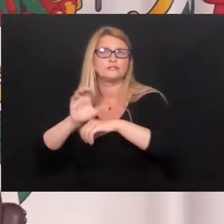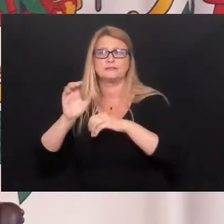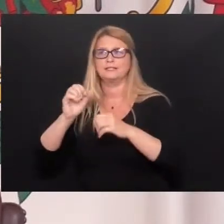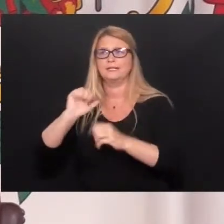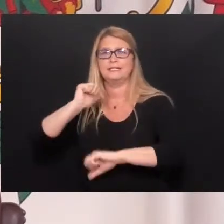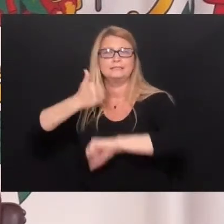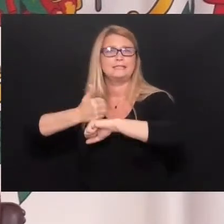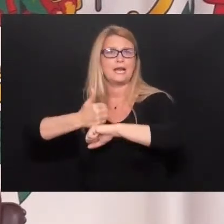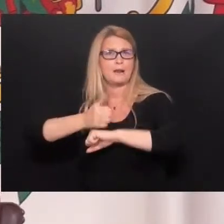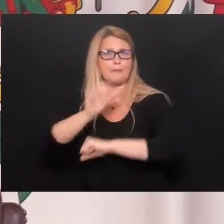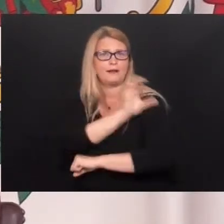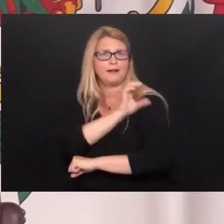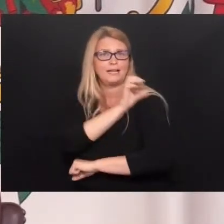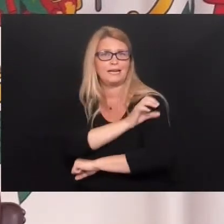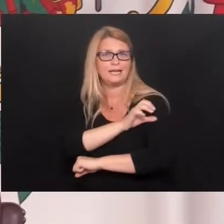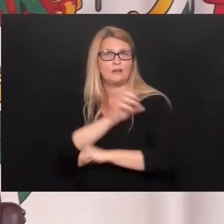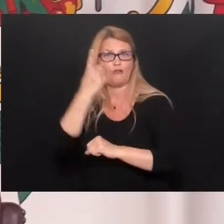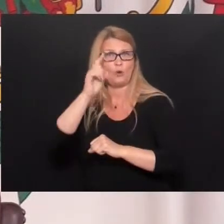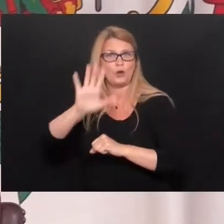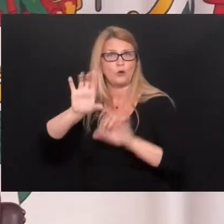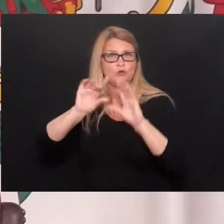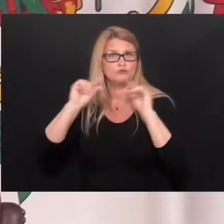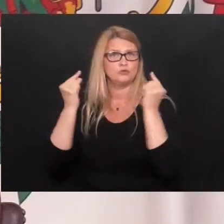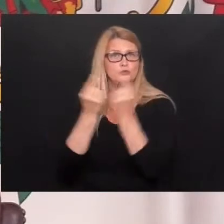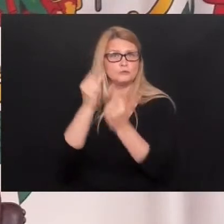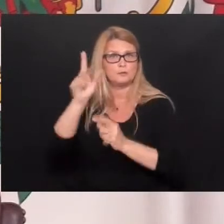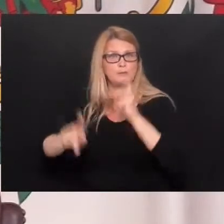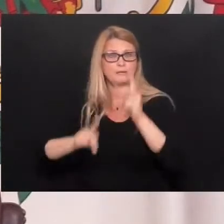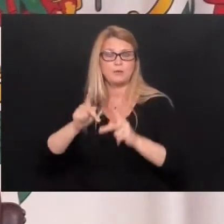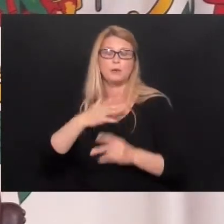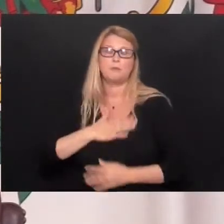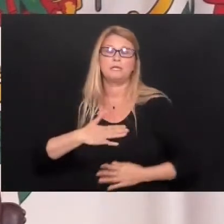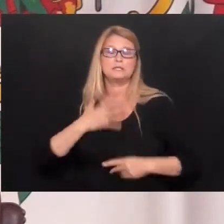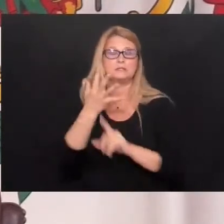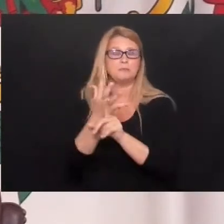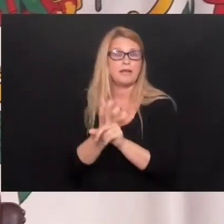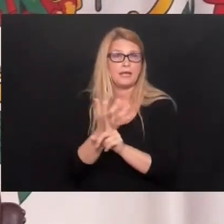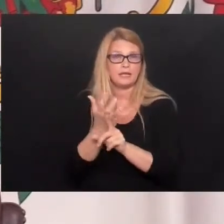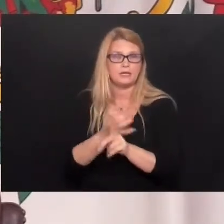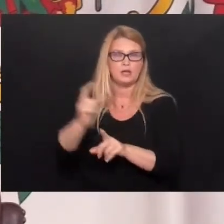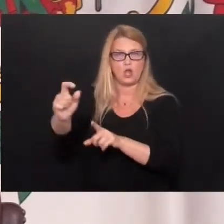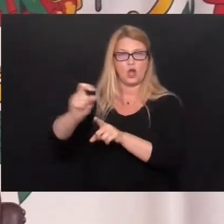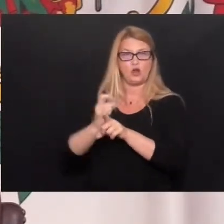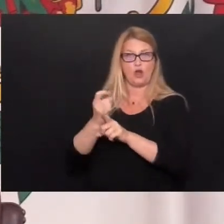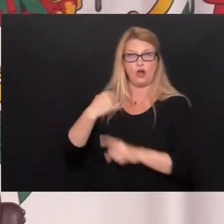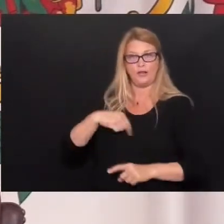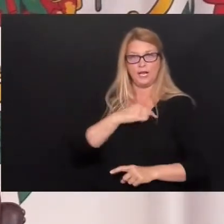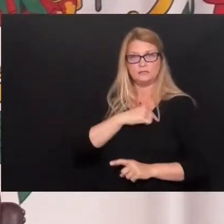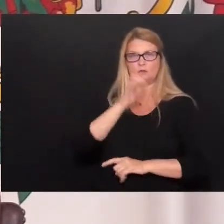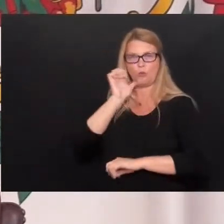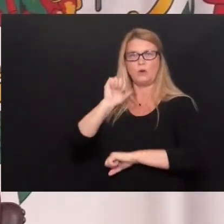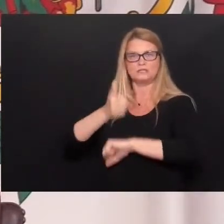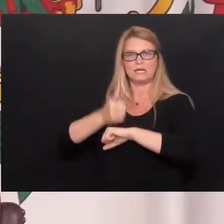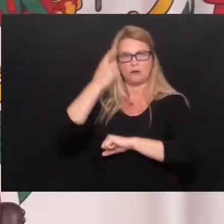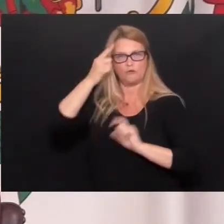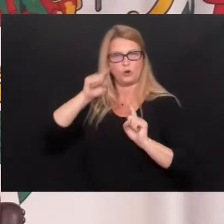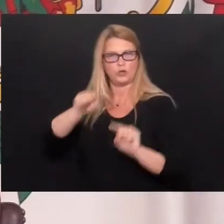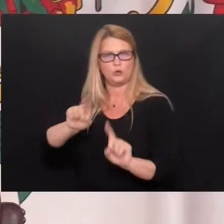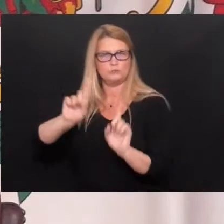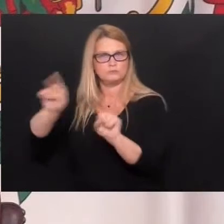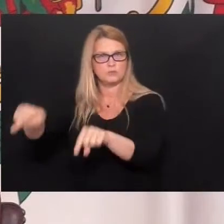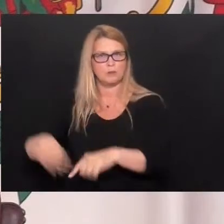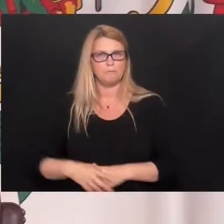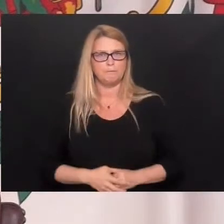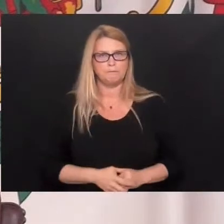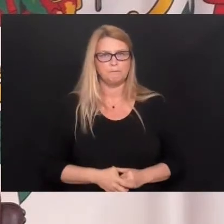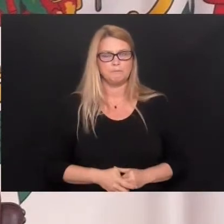vaccinate congregations or employees, absolutely, we're begging you to call us and we'll set it up and we'll come. As